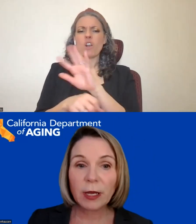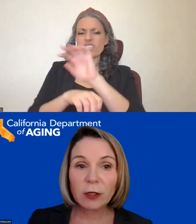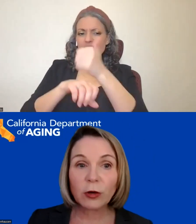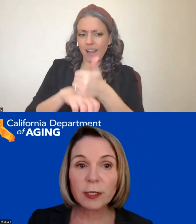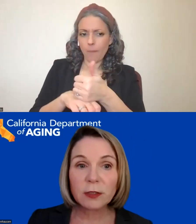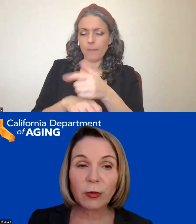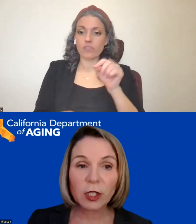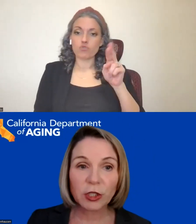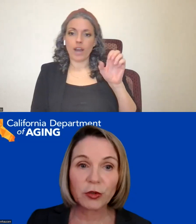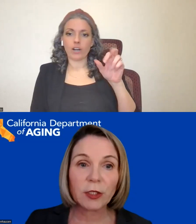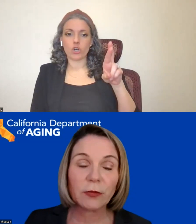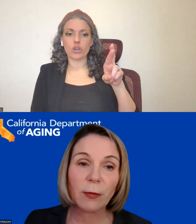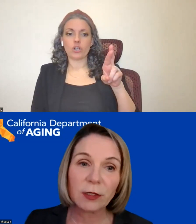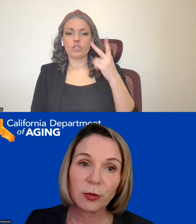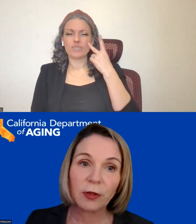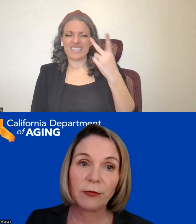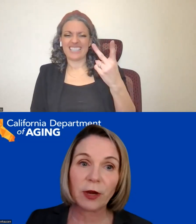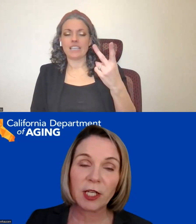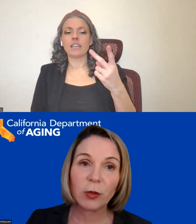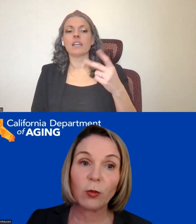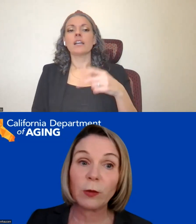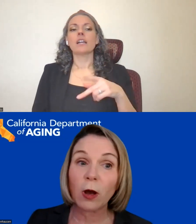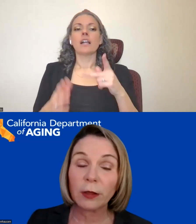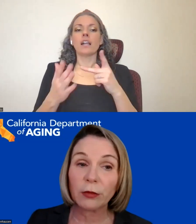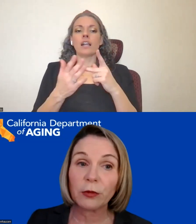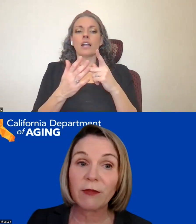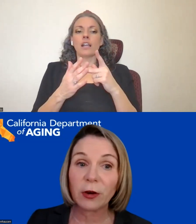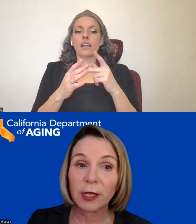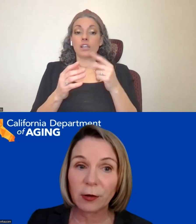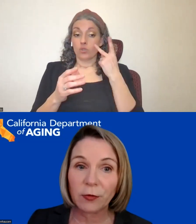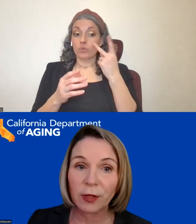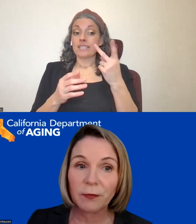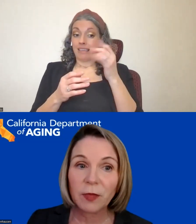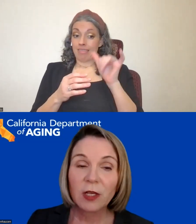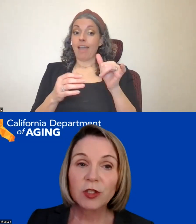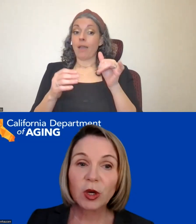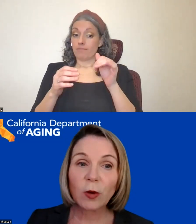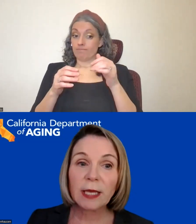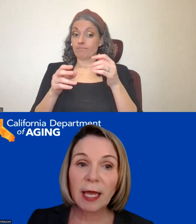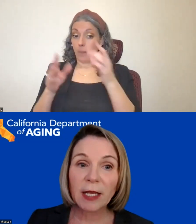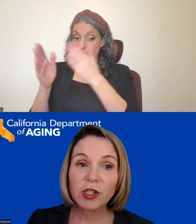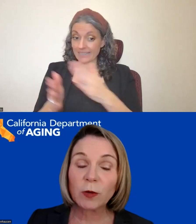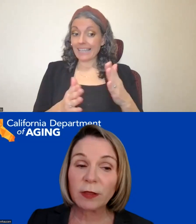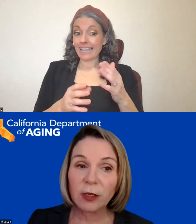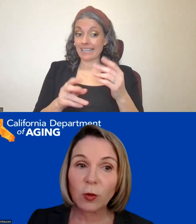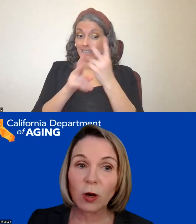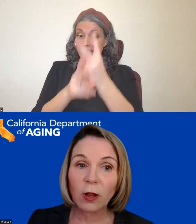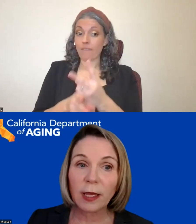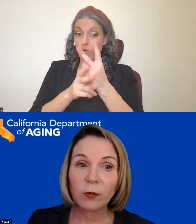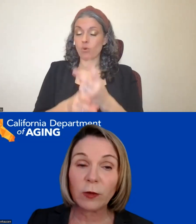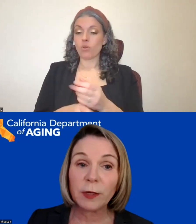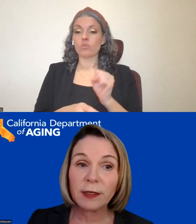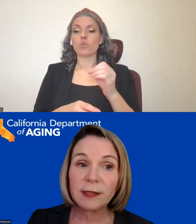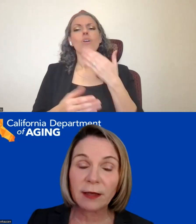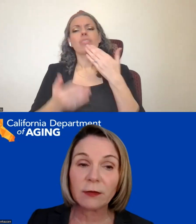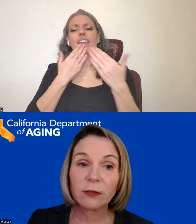And Amanda Lawrence, our project director of the Master Plan for Aging, will be walking through that very carefully. So again, I just want to thank you all,